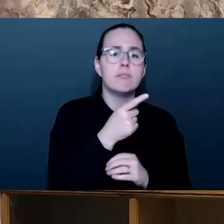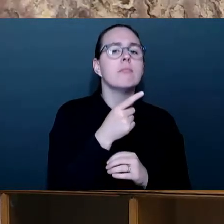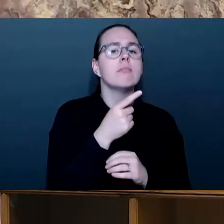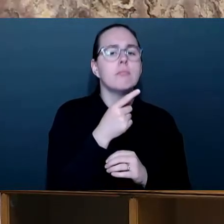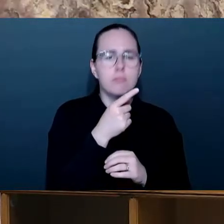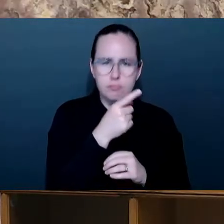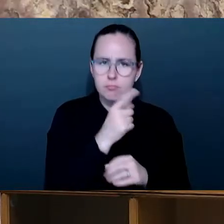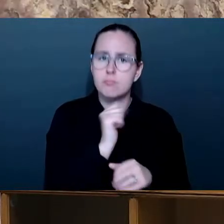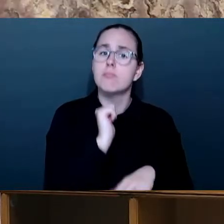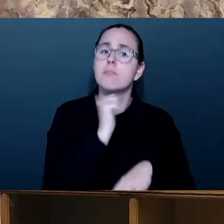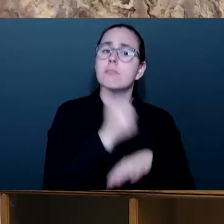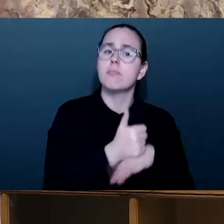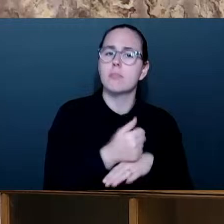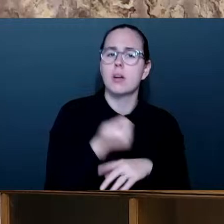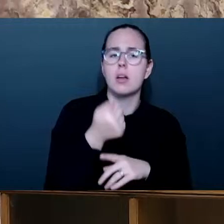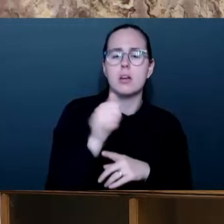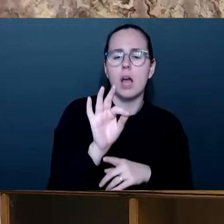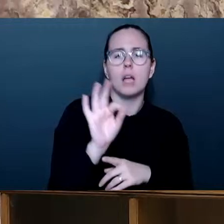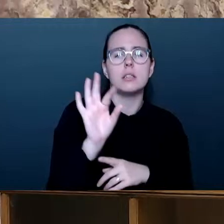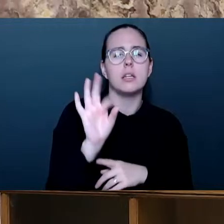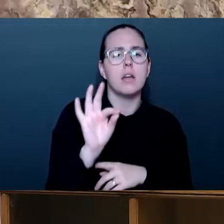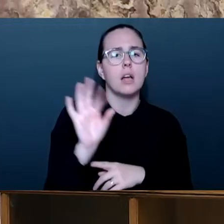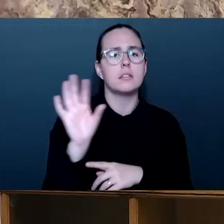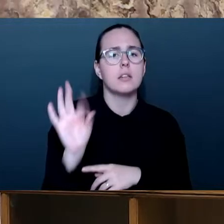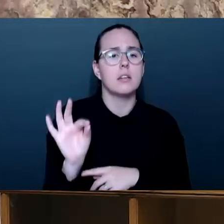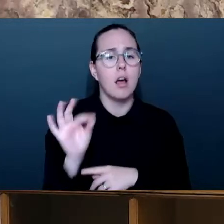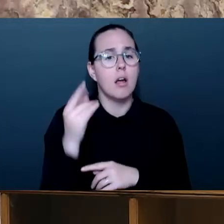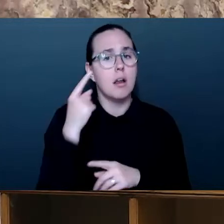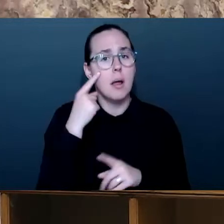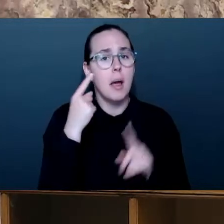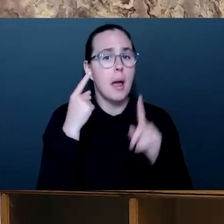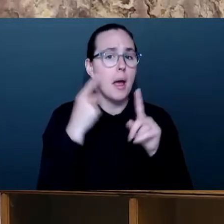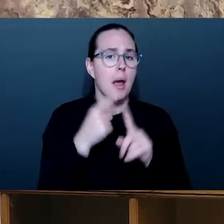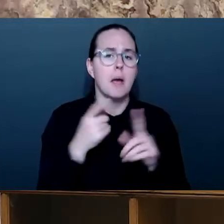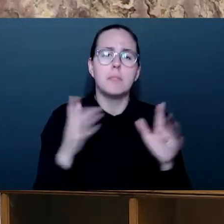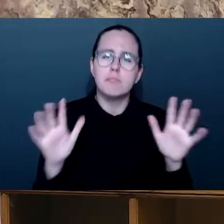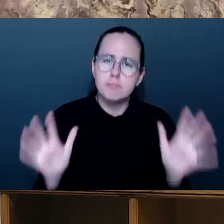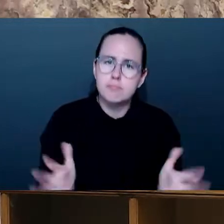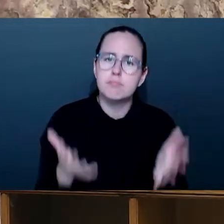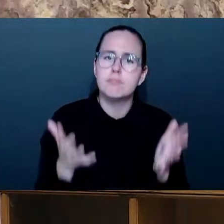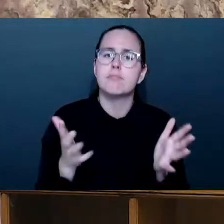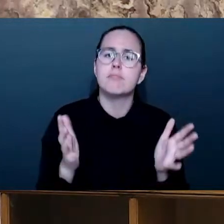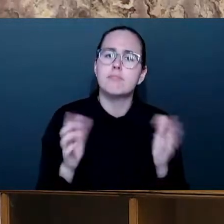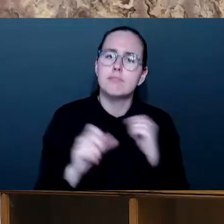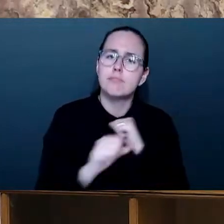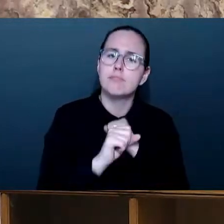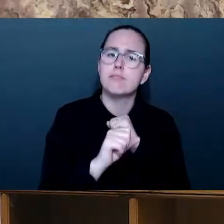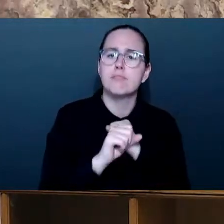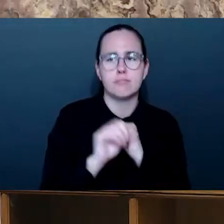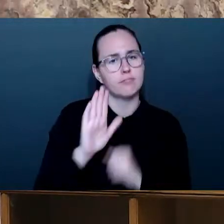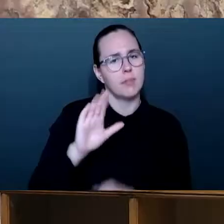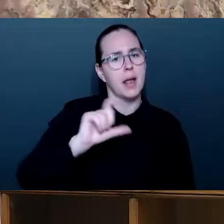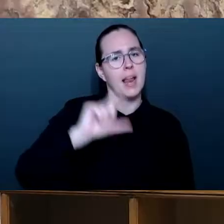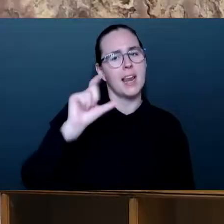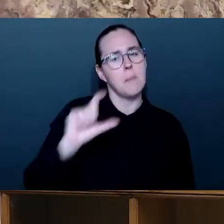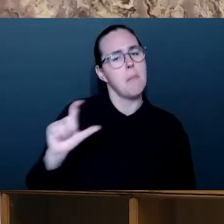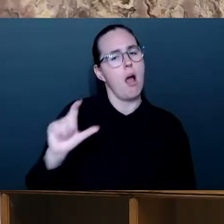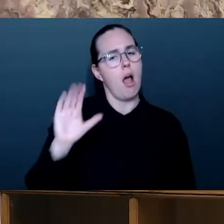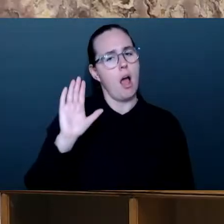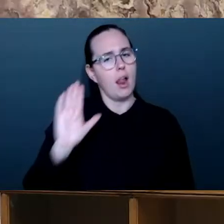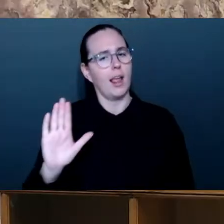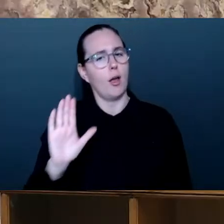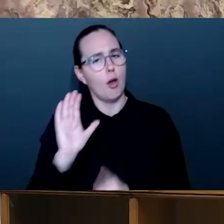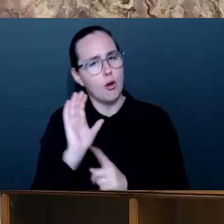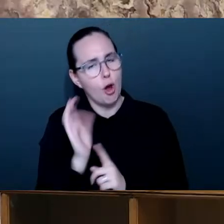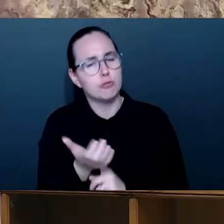purpose of promoting Nepali culture and identity. So we are joined today, Honourable Speaker, by